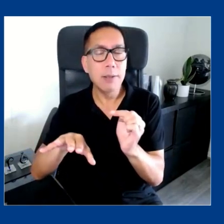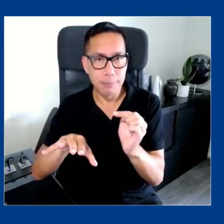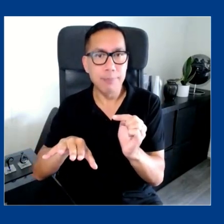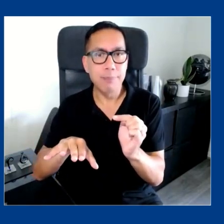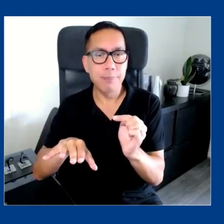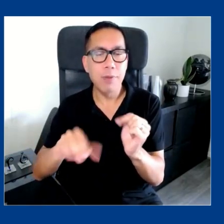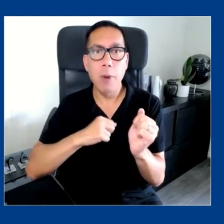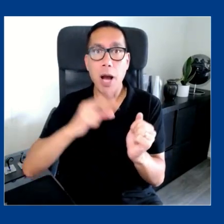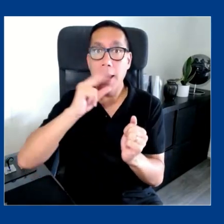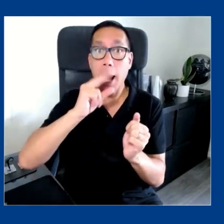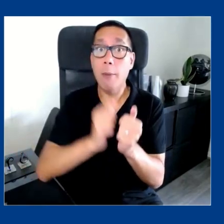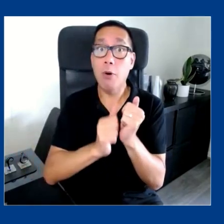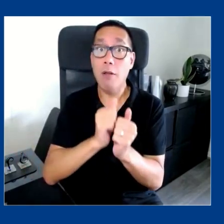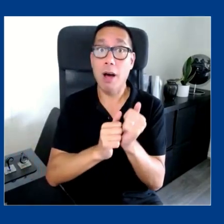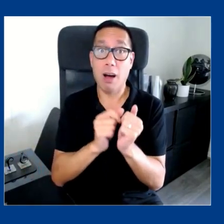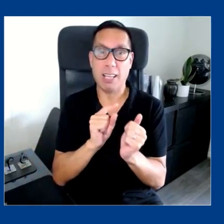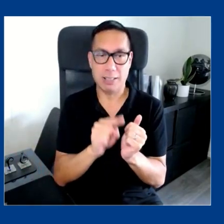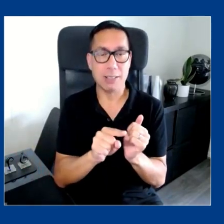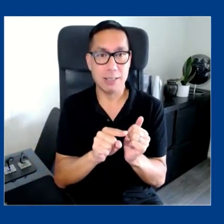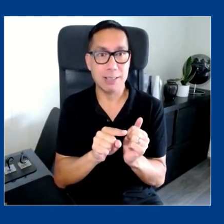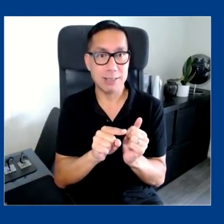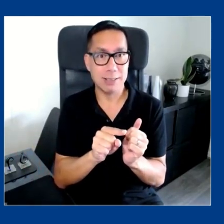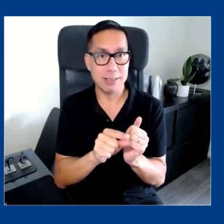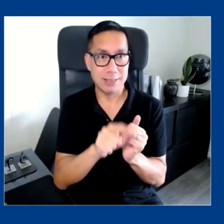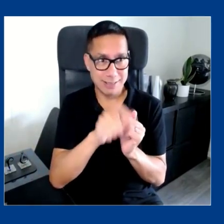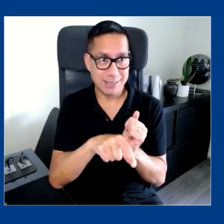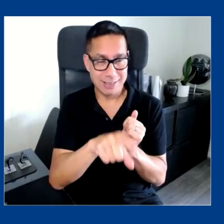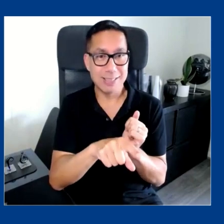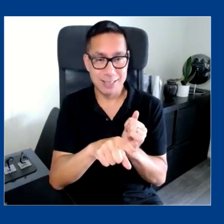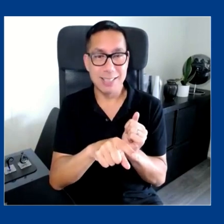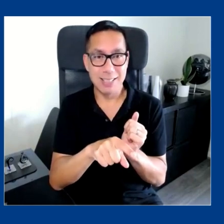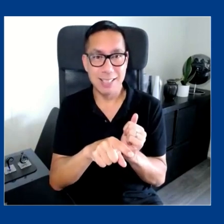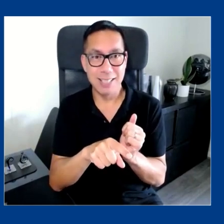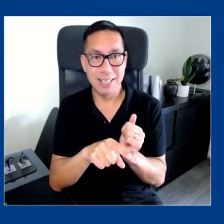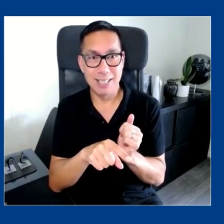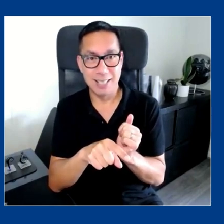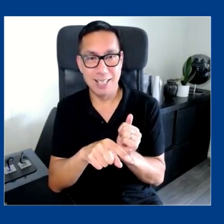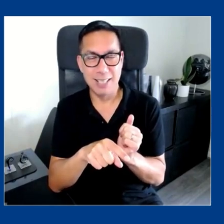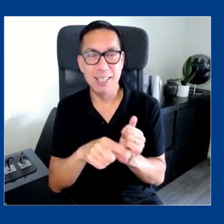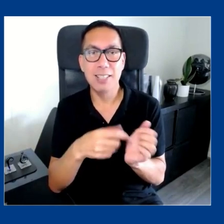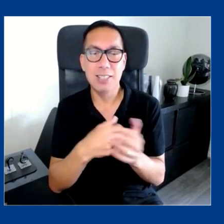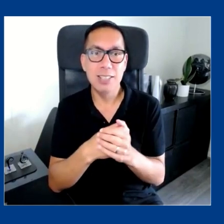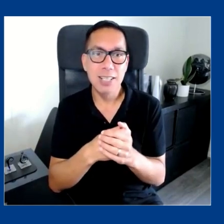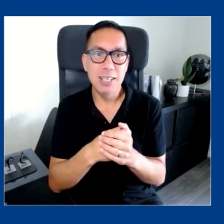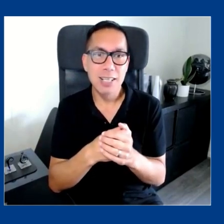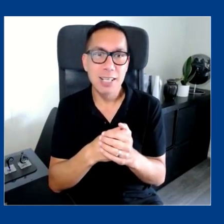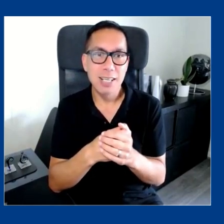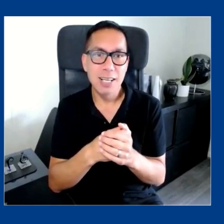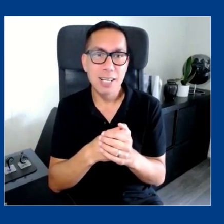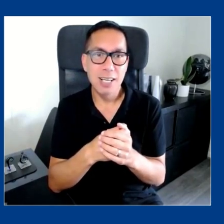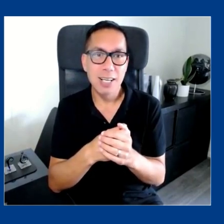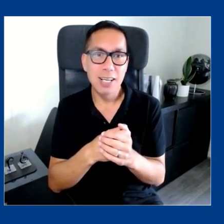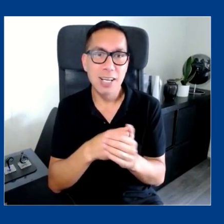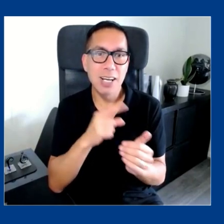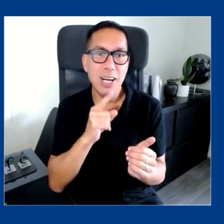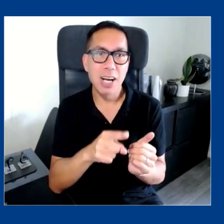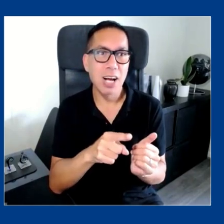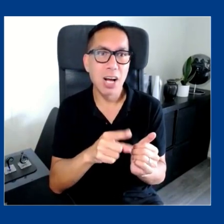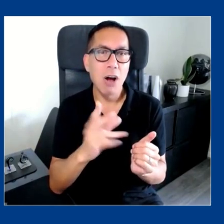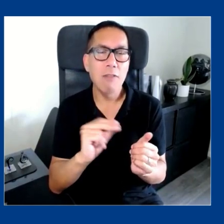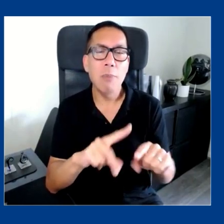brothers, my young siblings, that he with people here from different villages, they